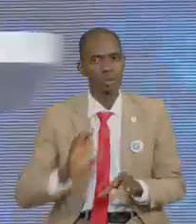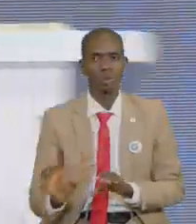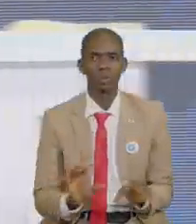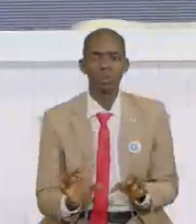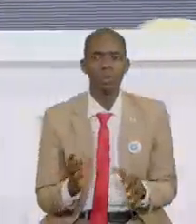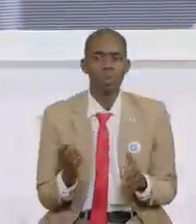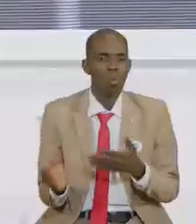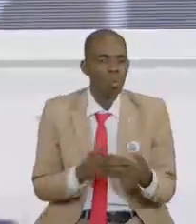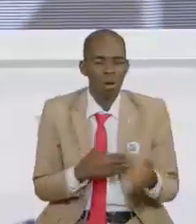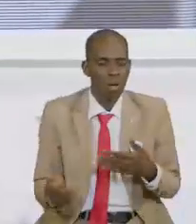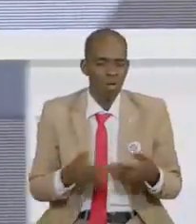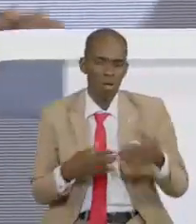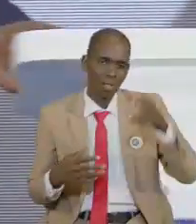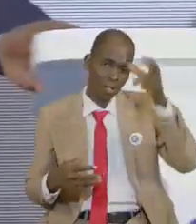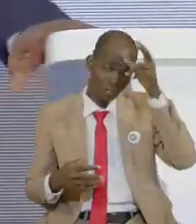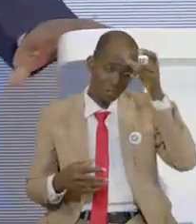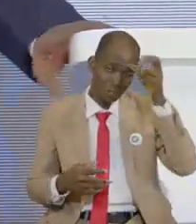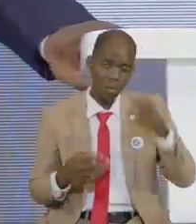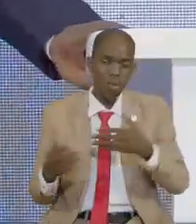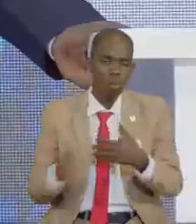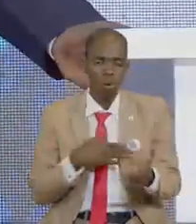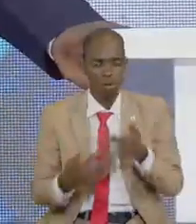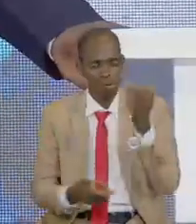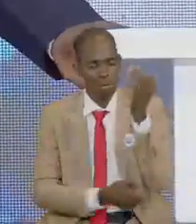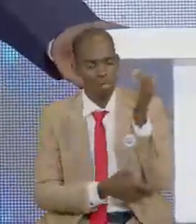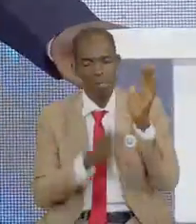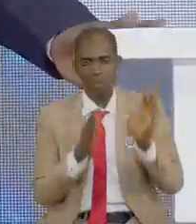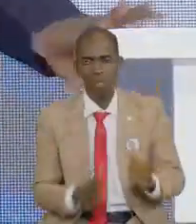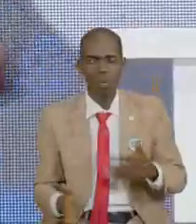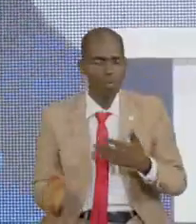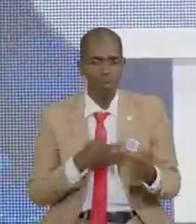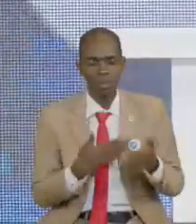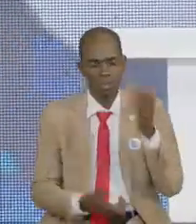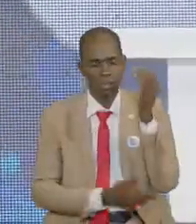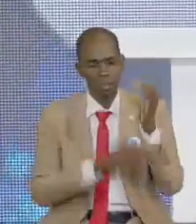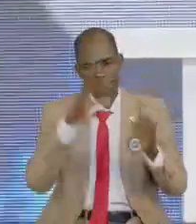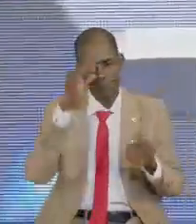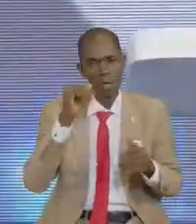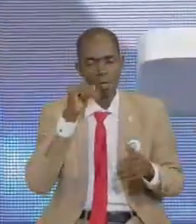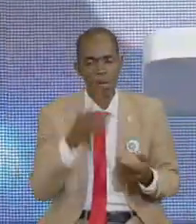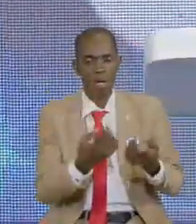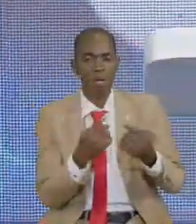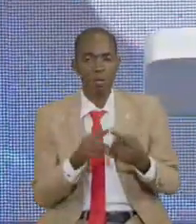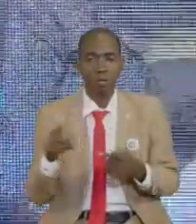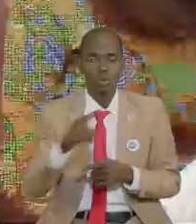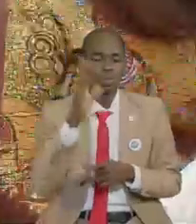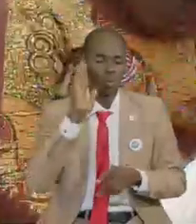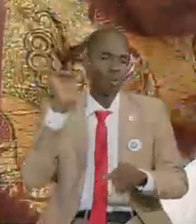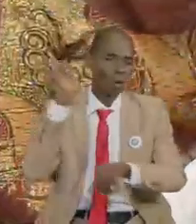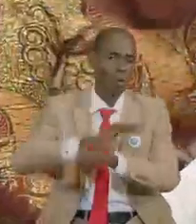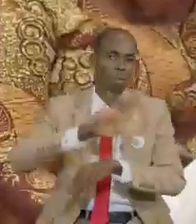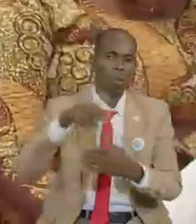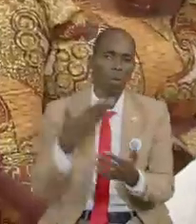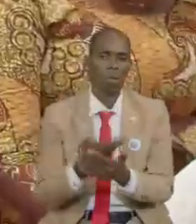Whatever Satan, whatever tempter, whatever temptress comes to you, you will overcome them in Jesus'